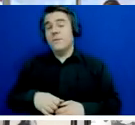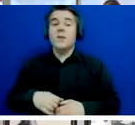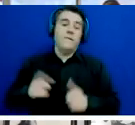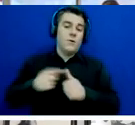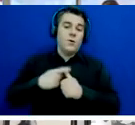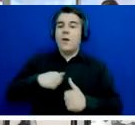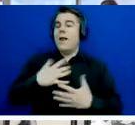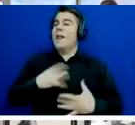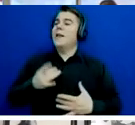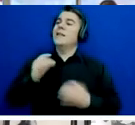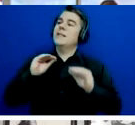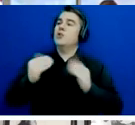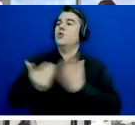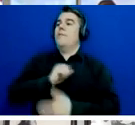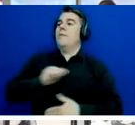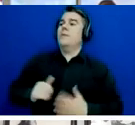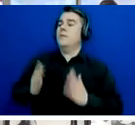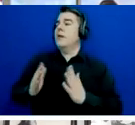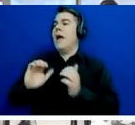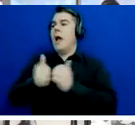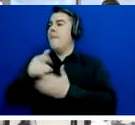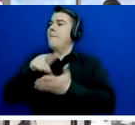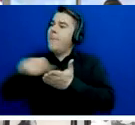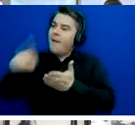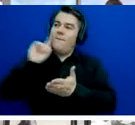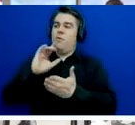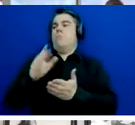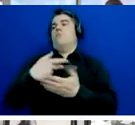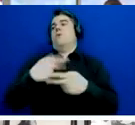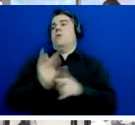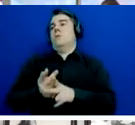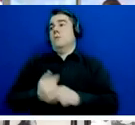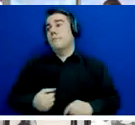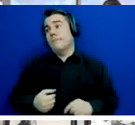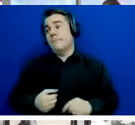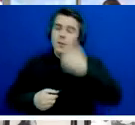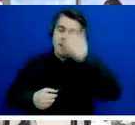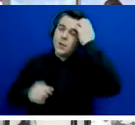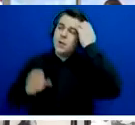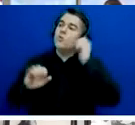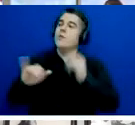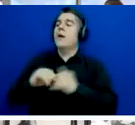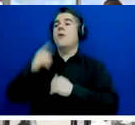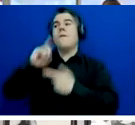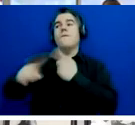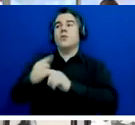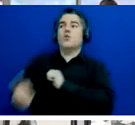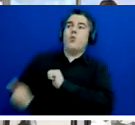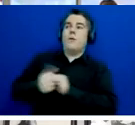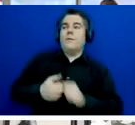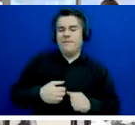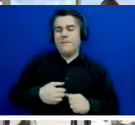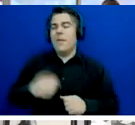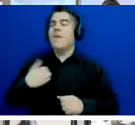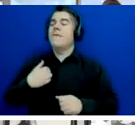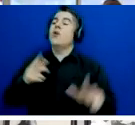new ambassadors is how to get their products paid for, right? And you can do that by bringing your friends along with you. So we have what's called a Fast